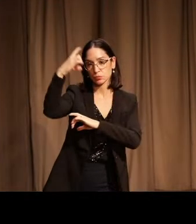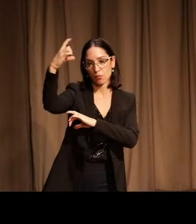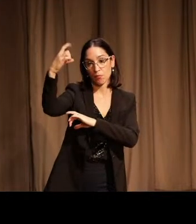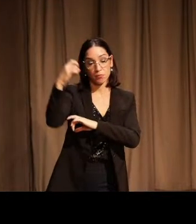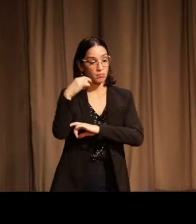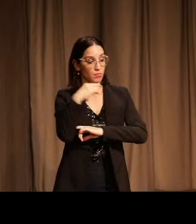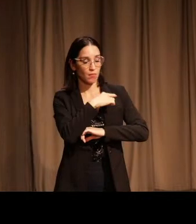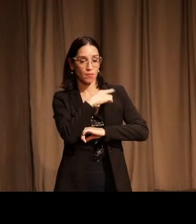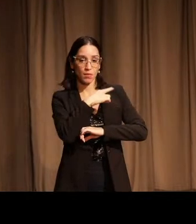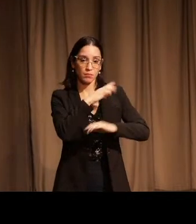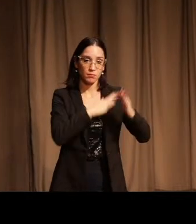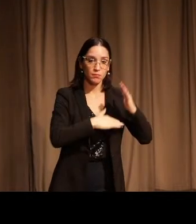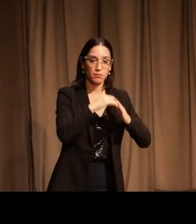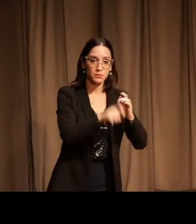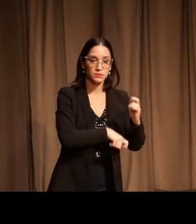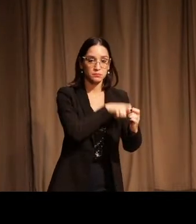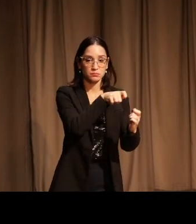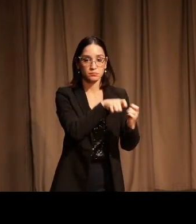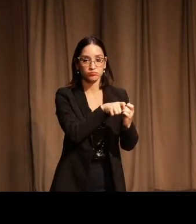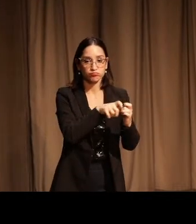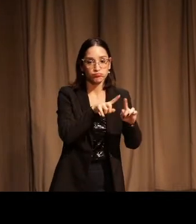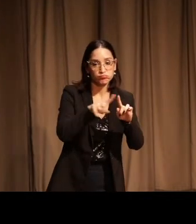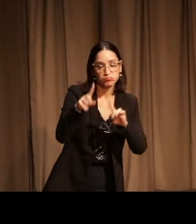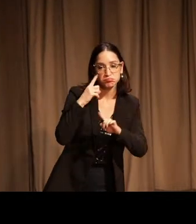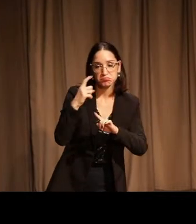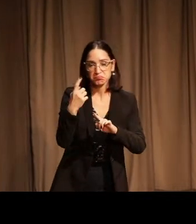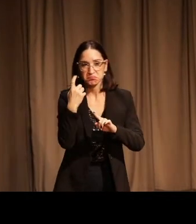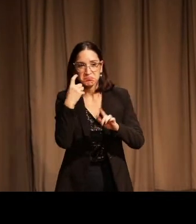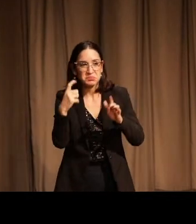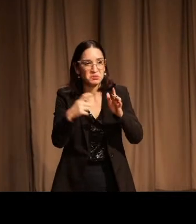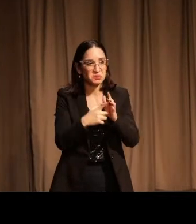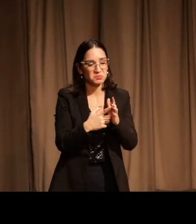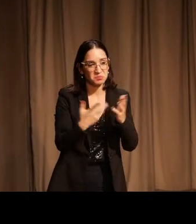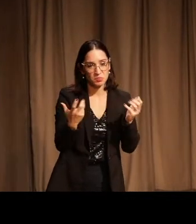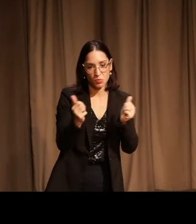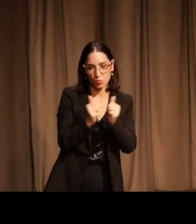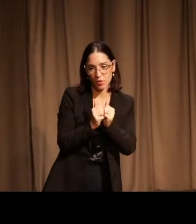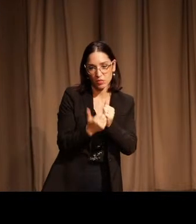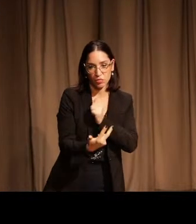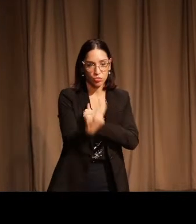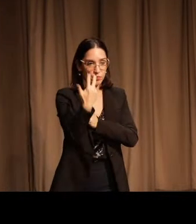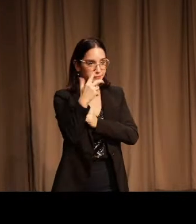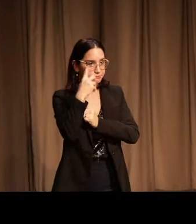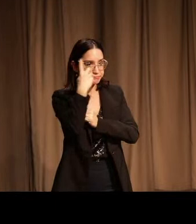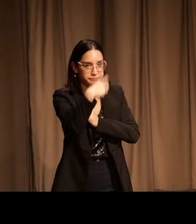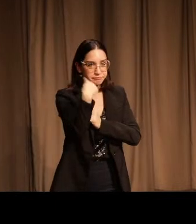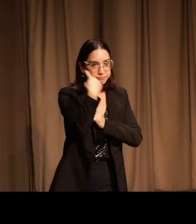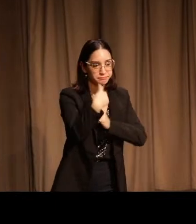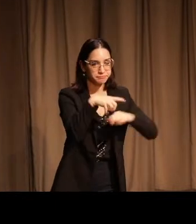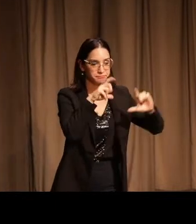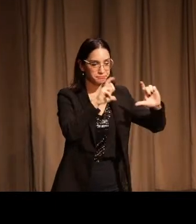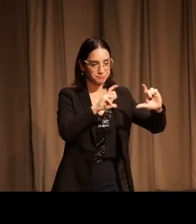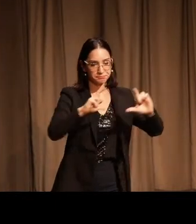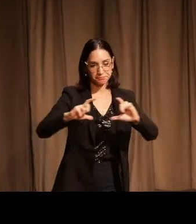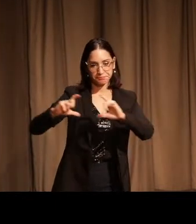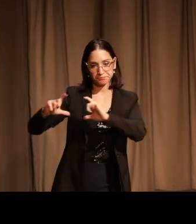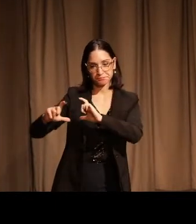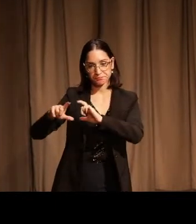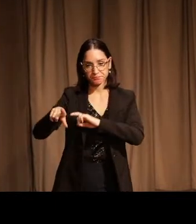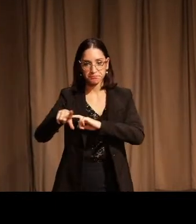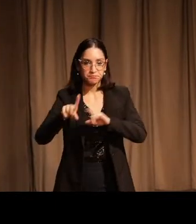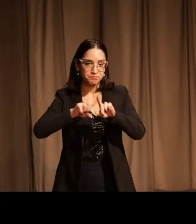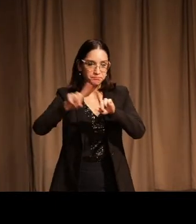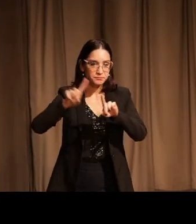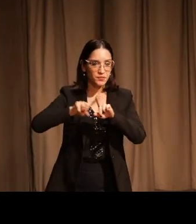these paintings, there are figures with 3 faces, mythologic